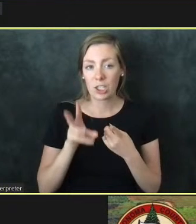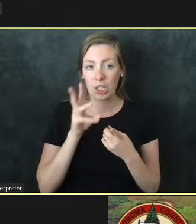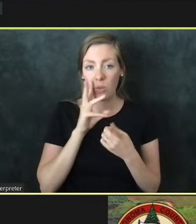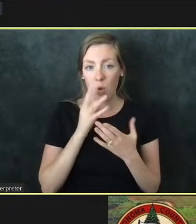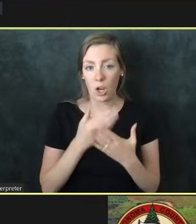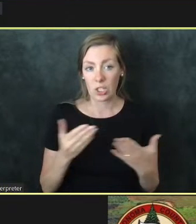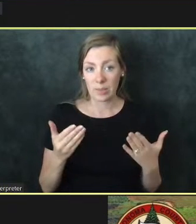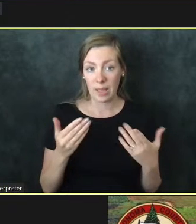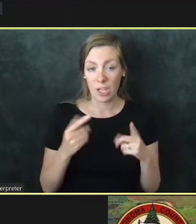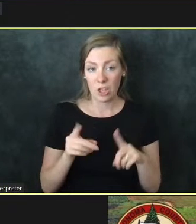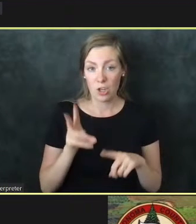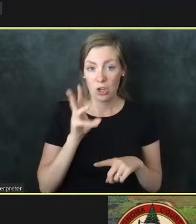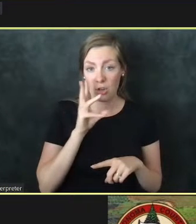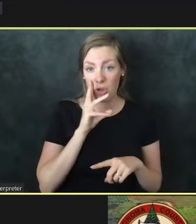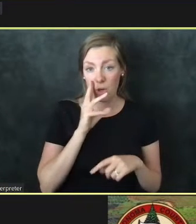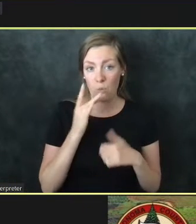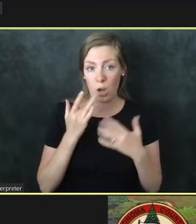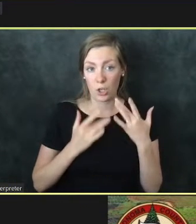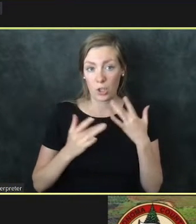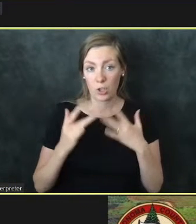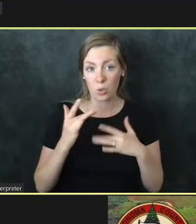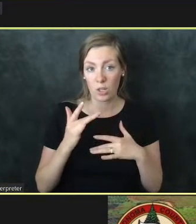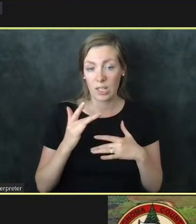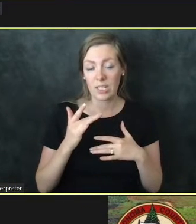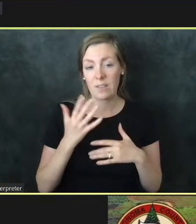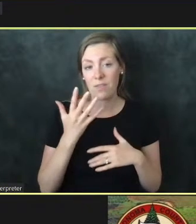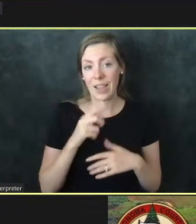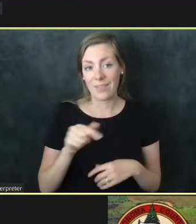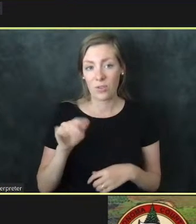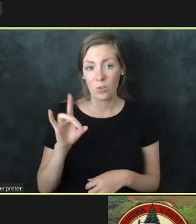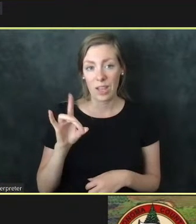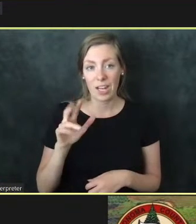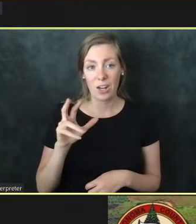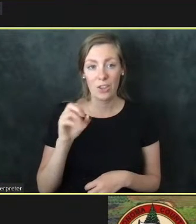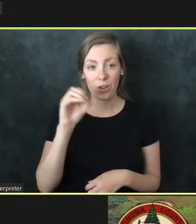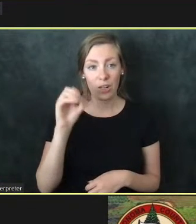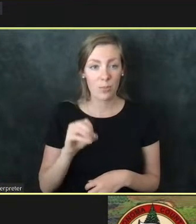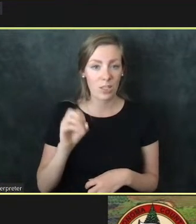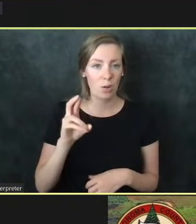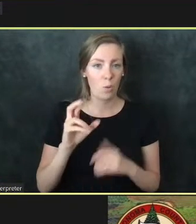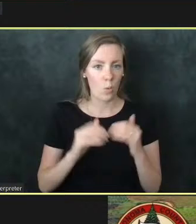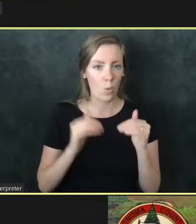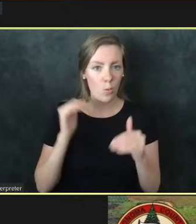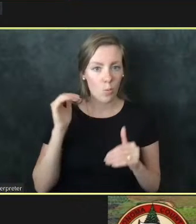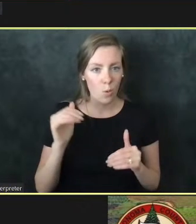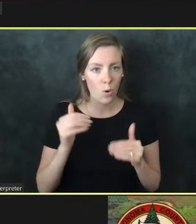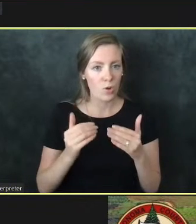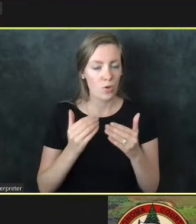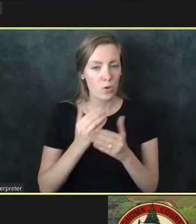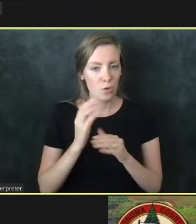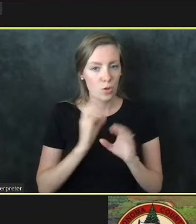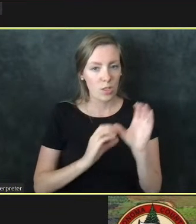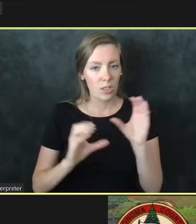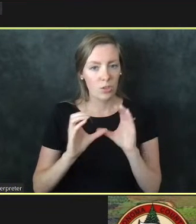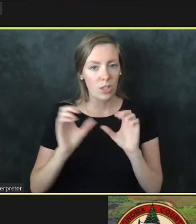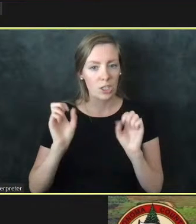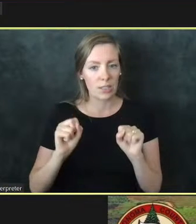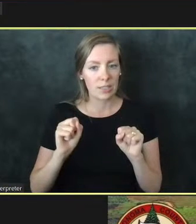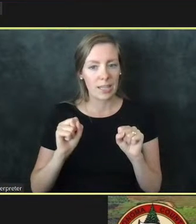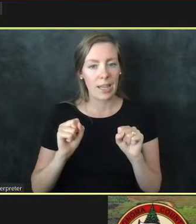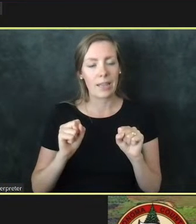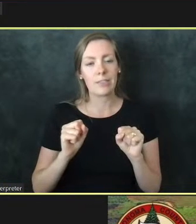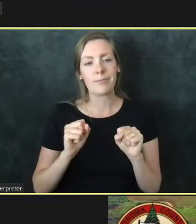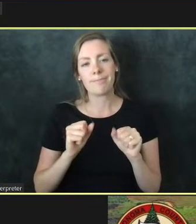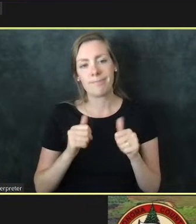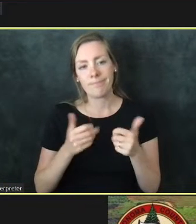responder During también water ellos shortage stages de 5 agua. through 8, 30% O sea, shortage or greater, new construction must offset its necesito más water